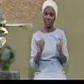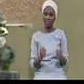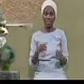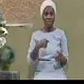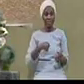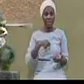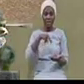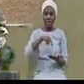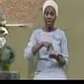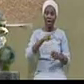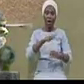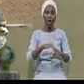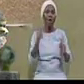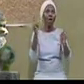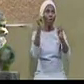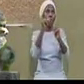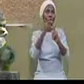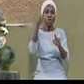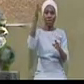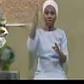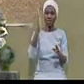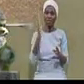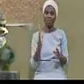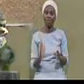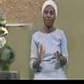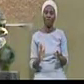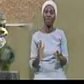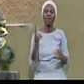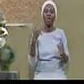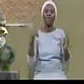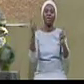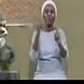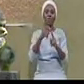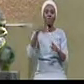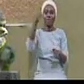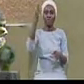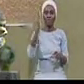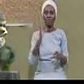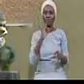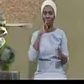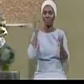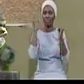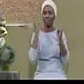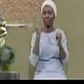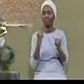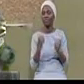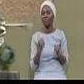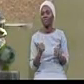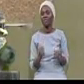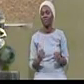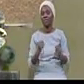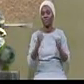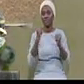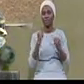am standing on the word of God. I stand up on the word of